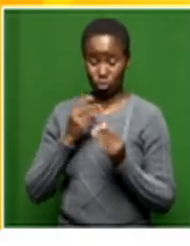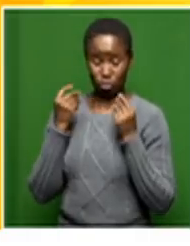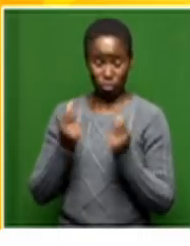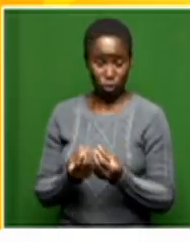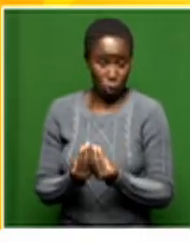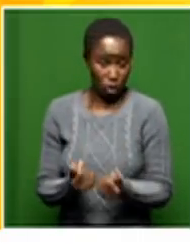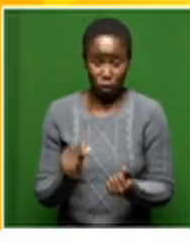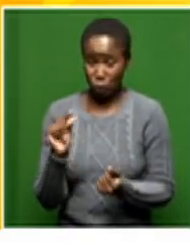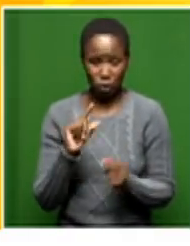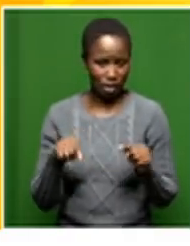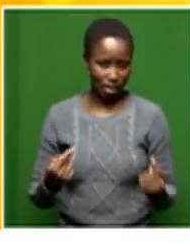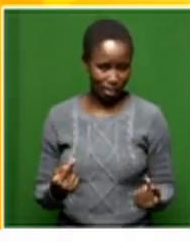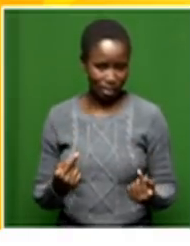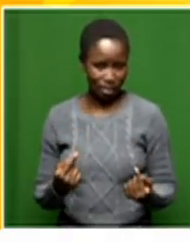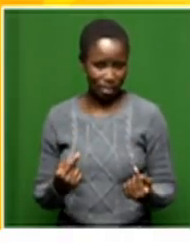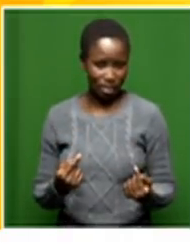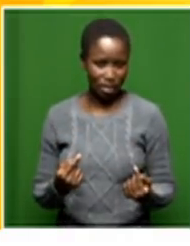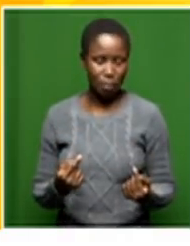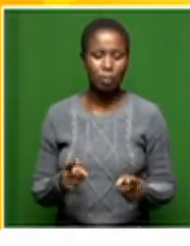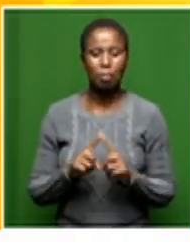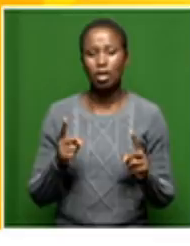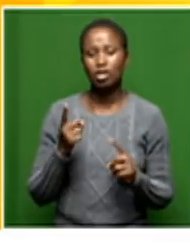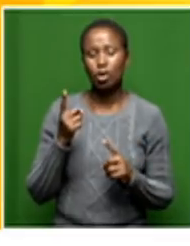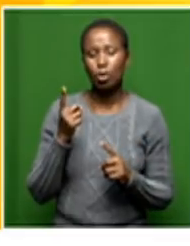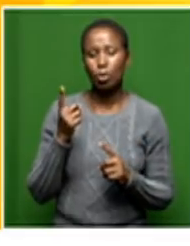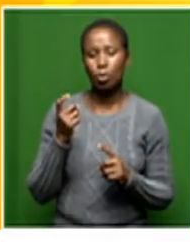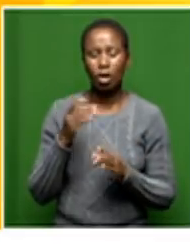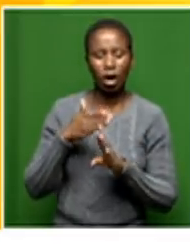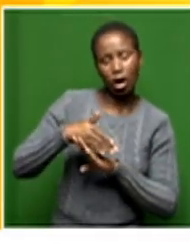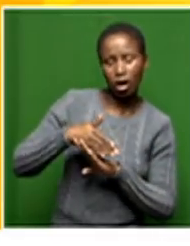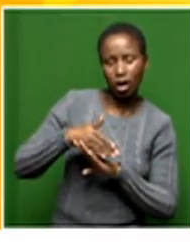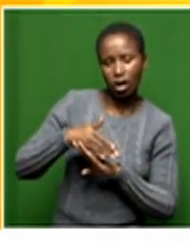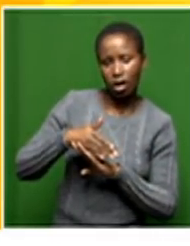that I was asking about. But one of the other touch points... The